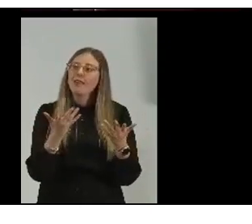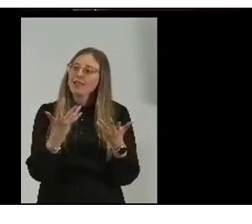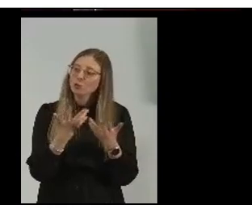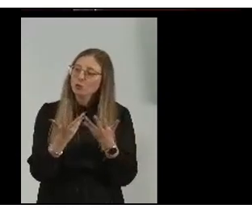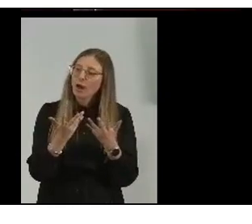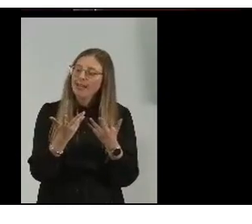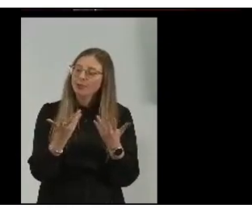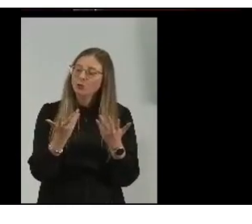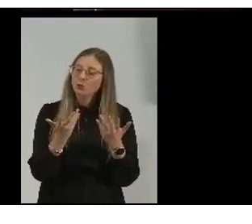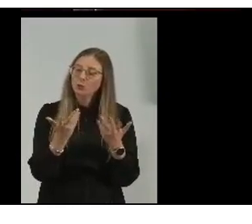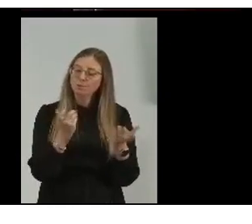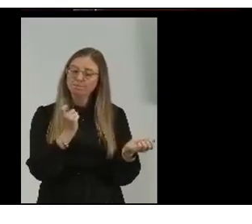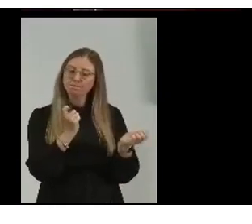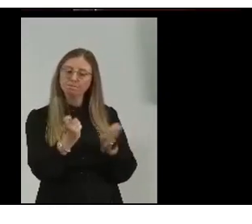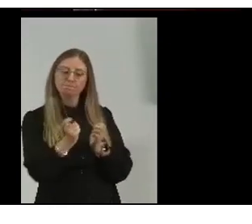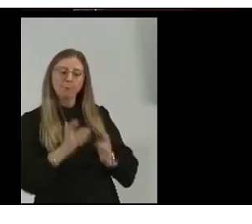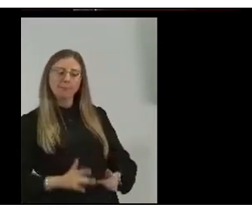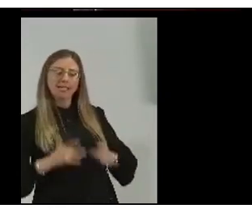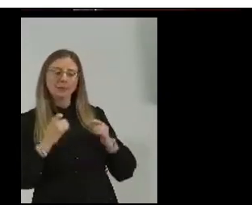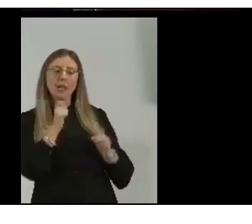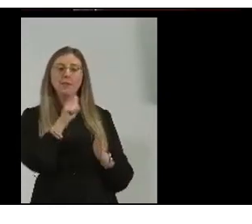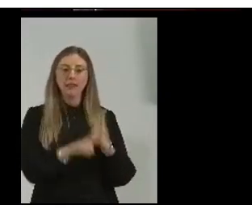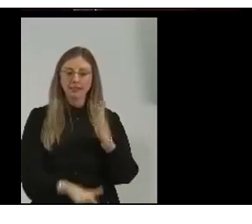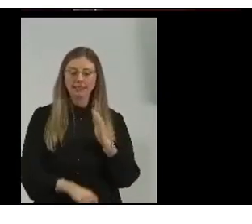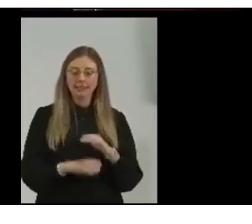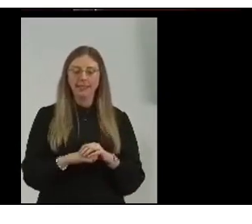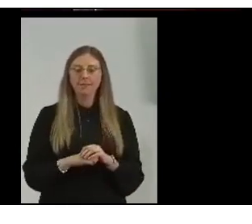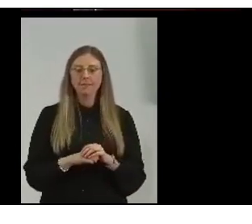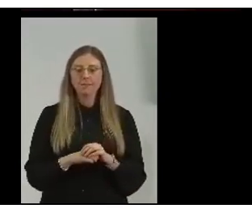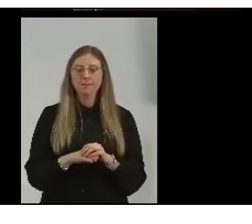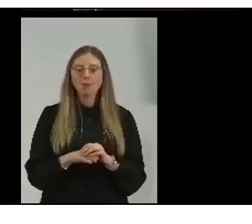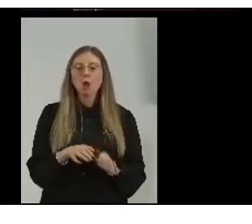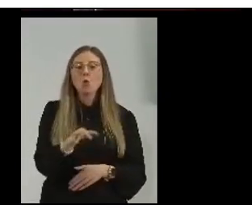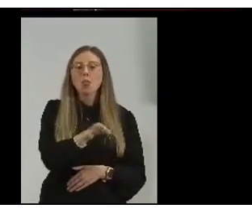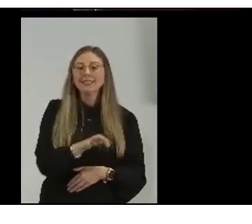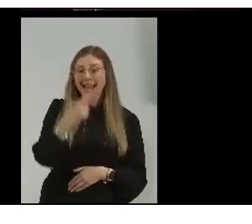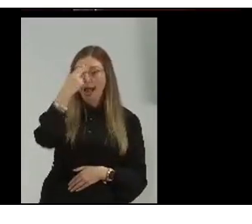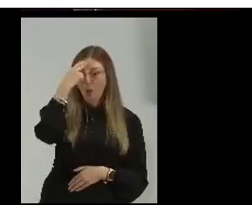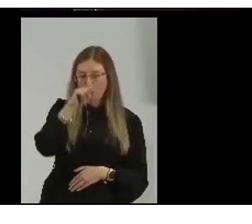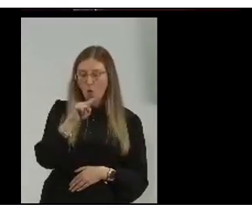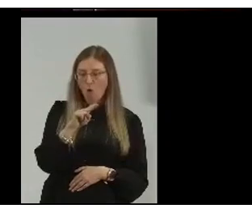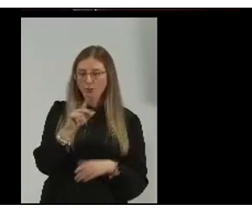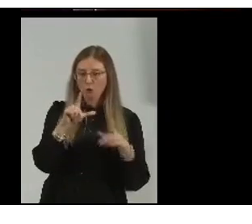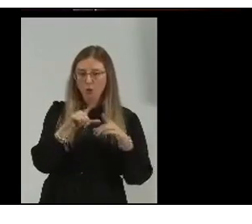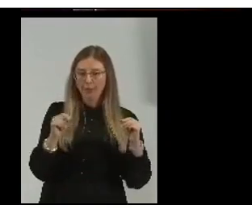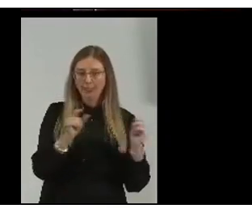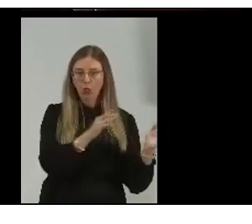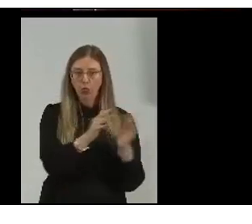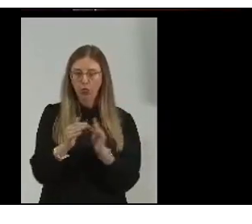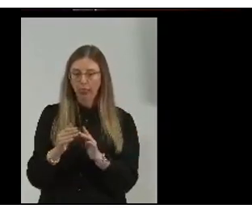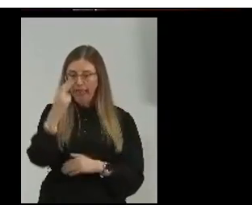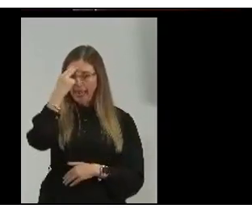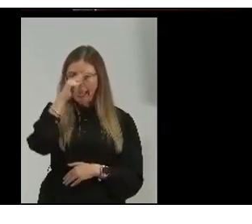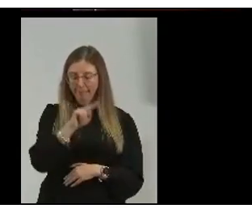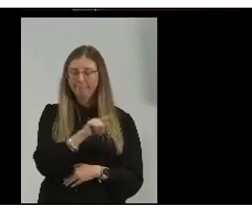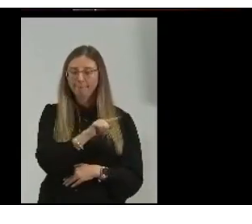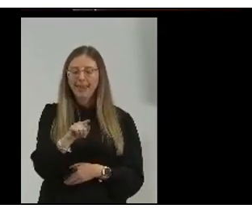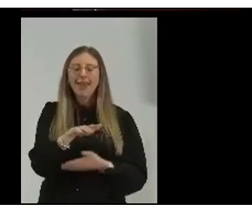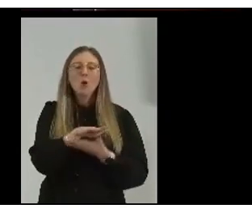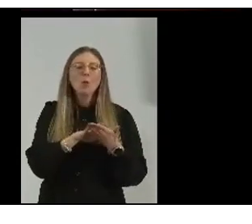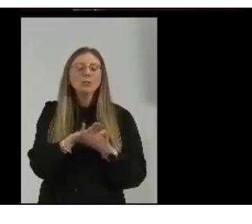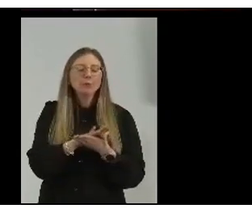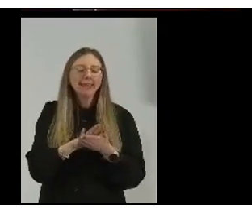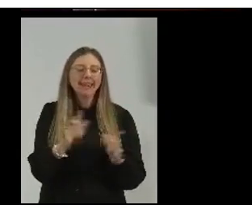disability. So there's the term I'm going to say in Japanese, derukui wa utareru, which means the nails